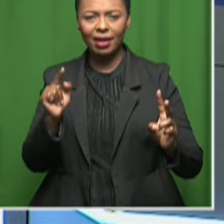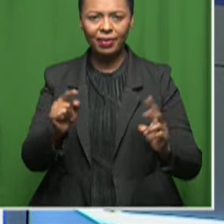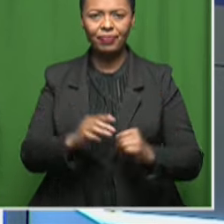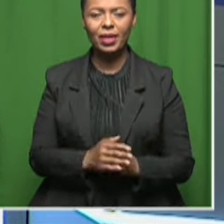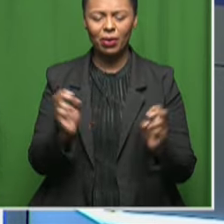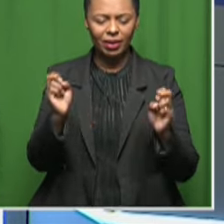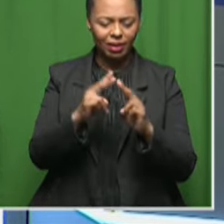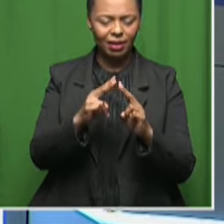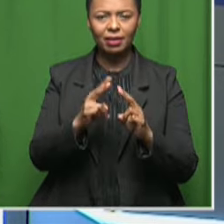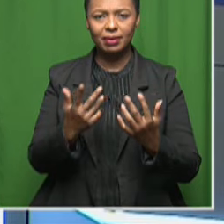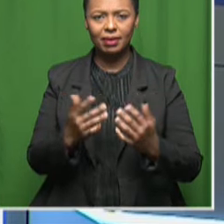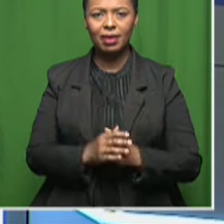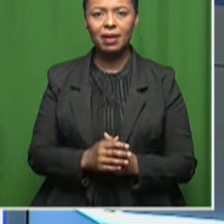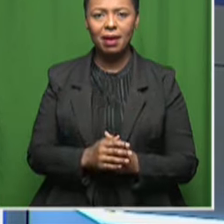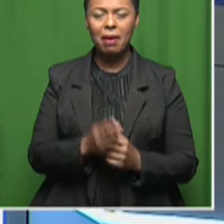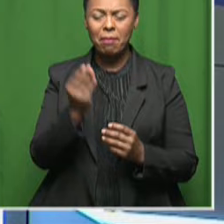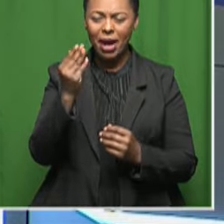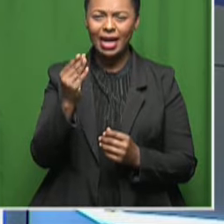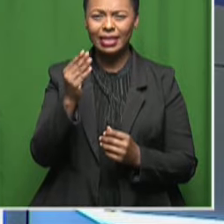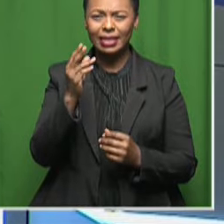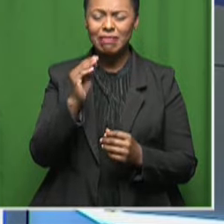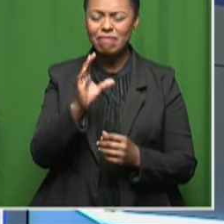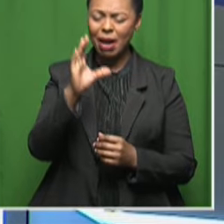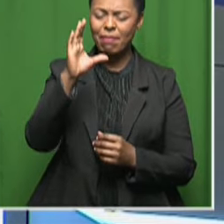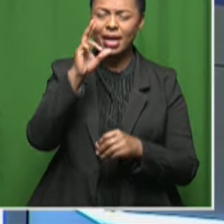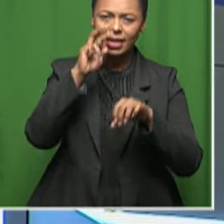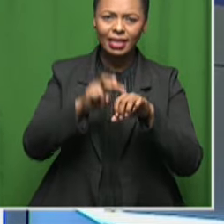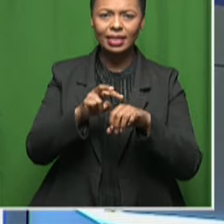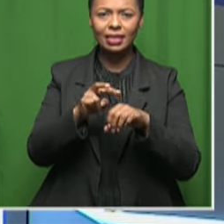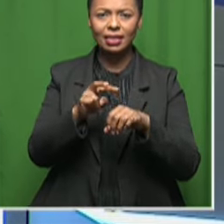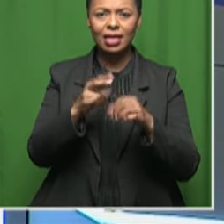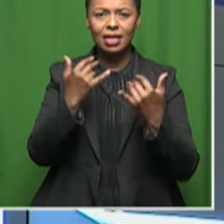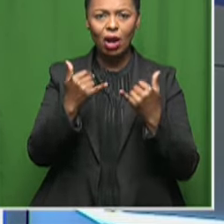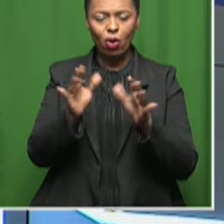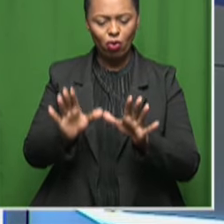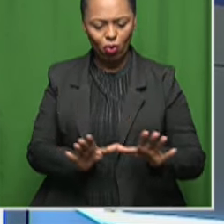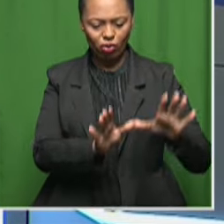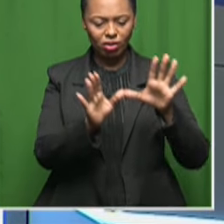think continentally, you've got to think regional. We can't think